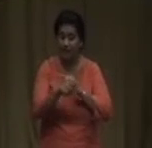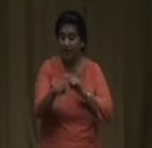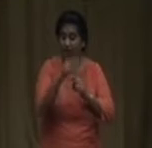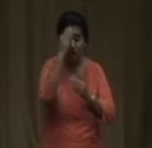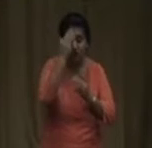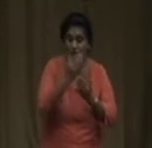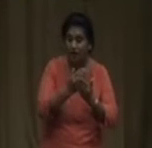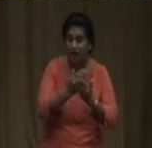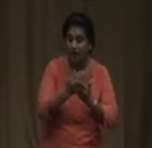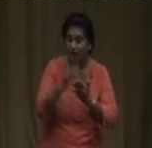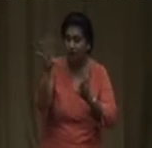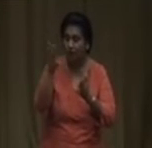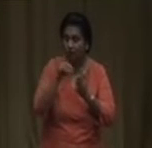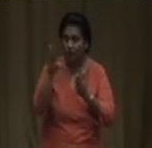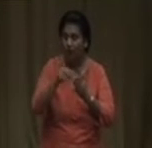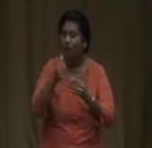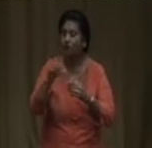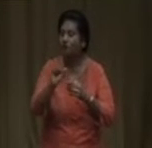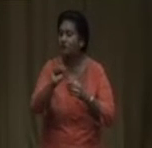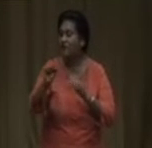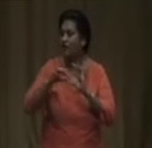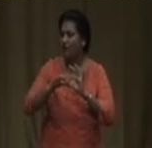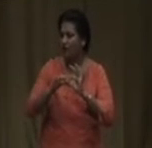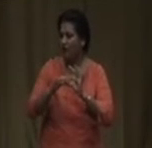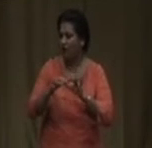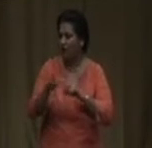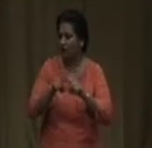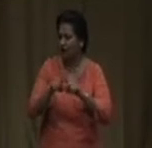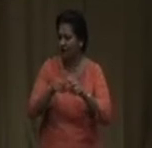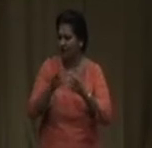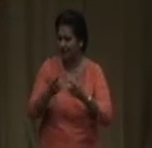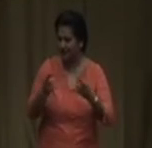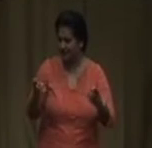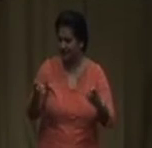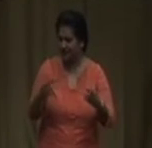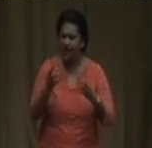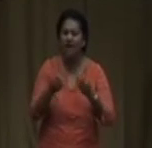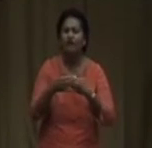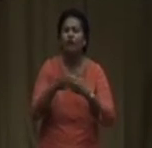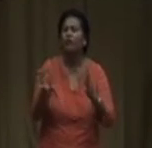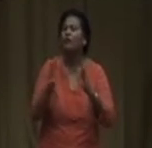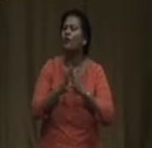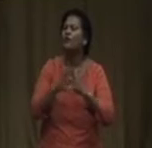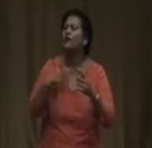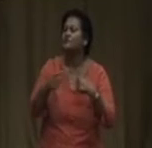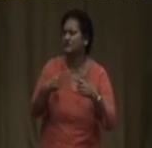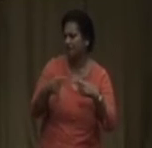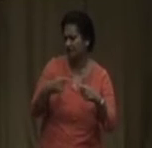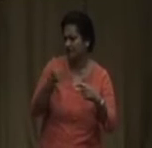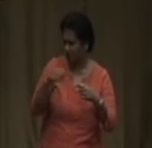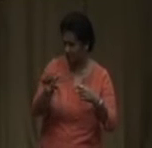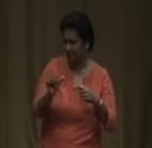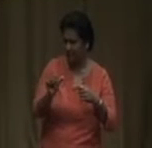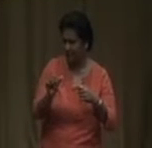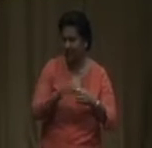their own learning materials and open access resources that are available on the open web in pursuit of the learning